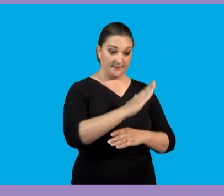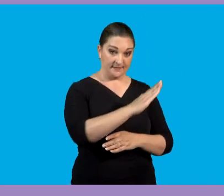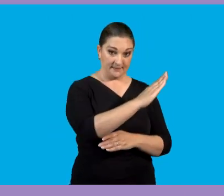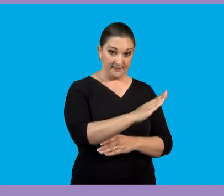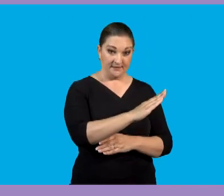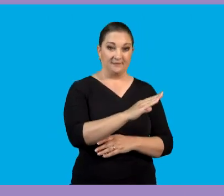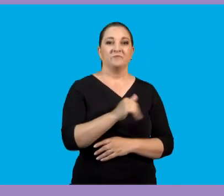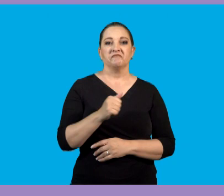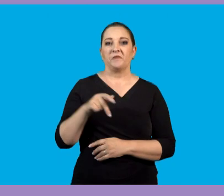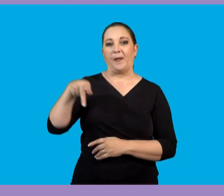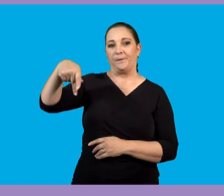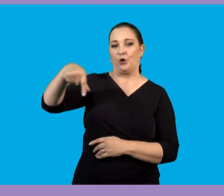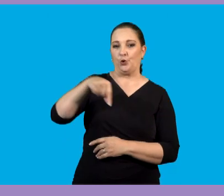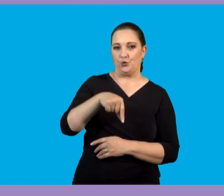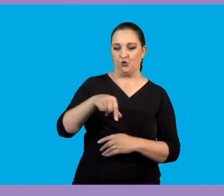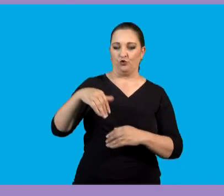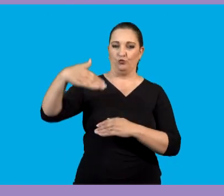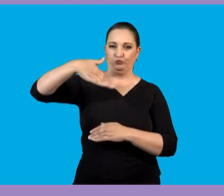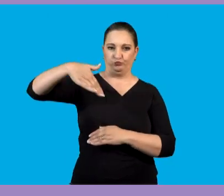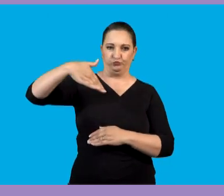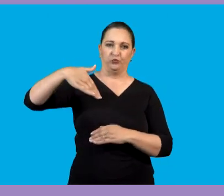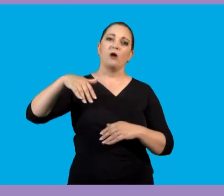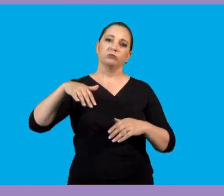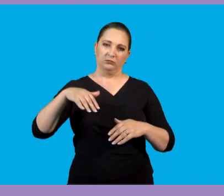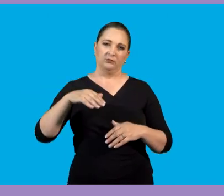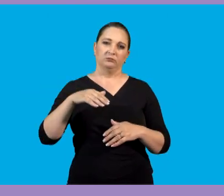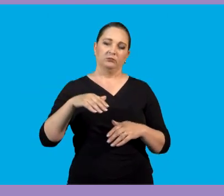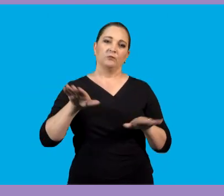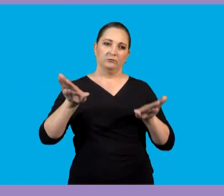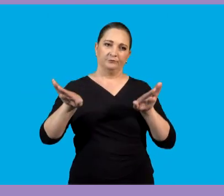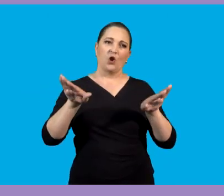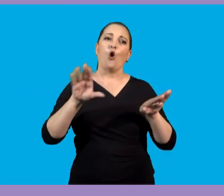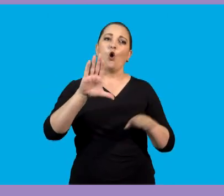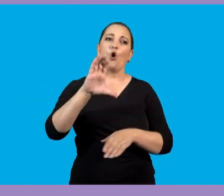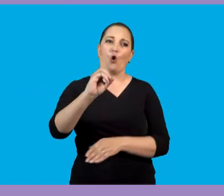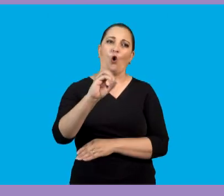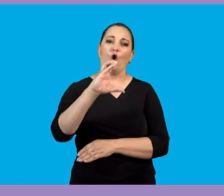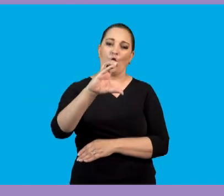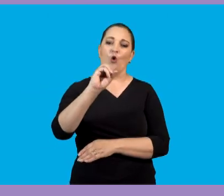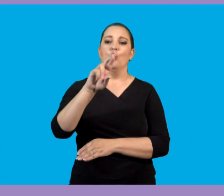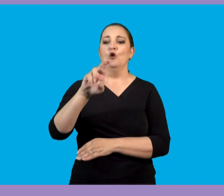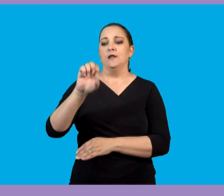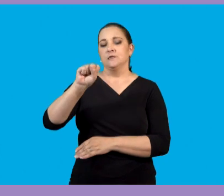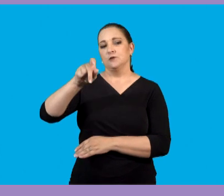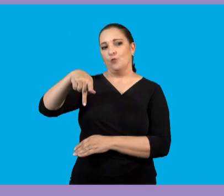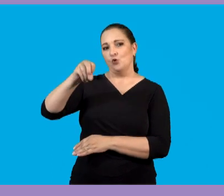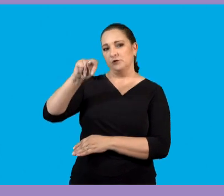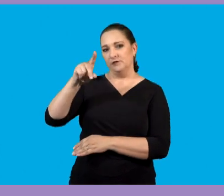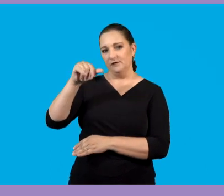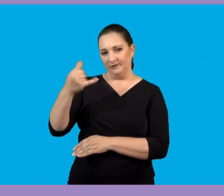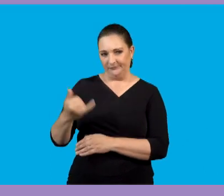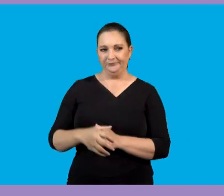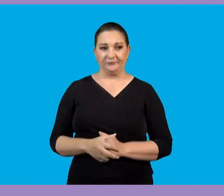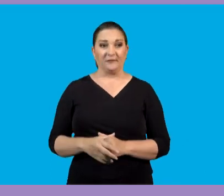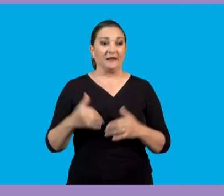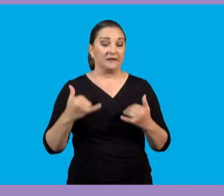to PQ. What about the other sides? Now, when we are looking at triangle ABC, we